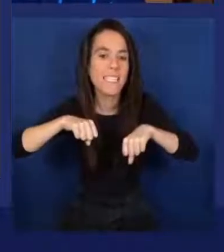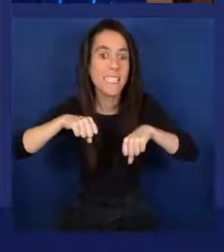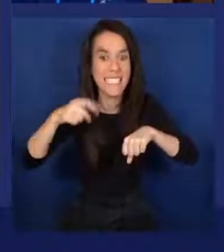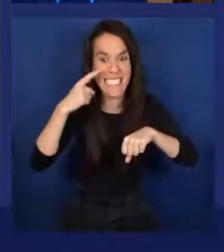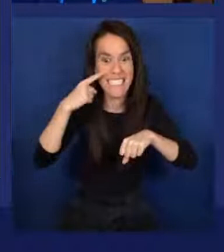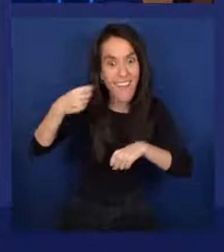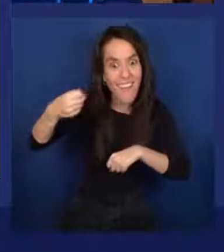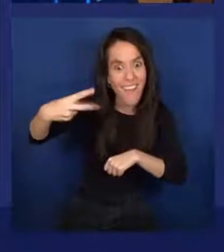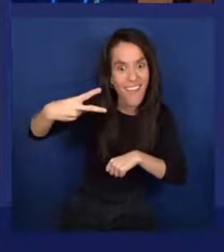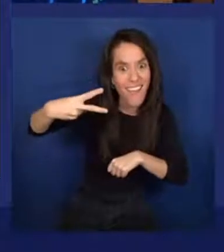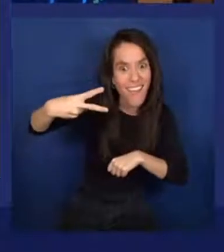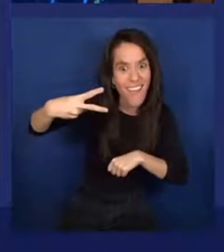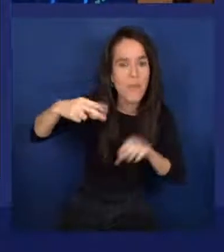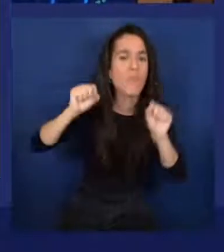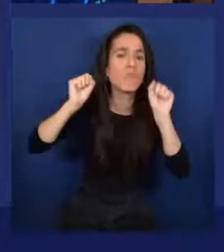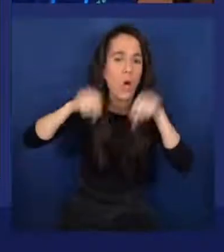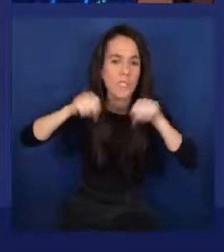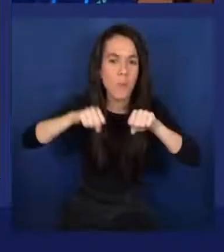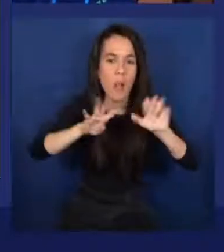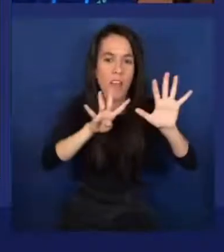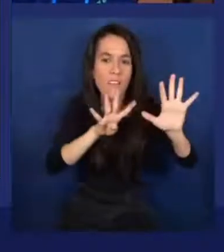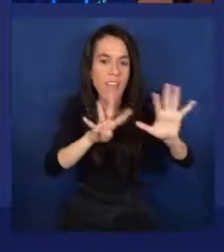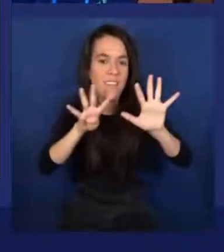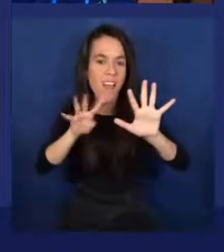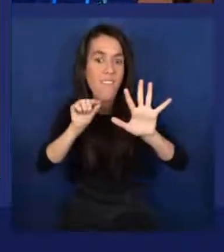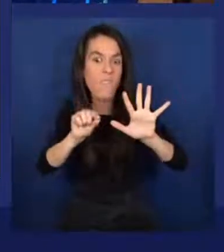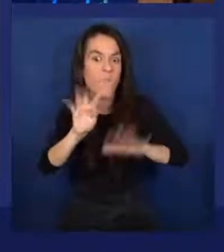Krusty. So in this case, you've seen that,